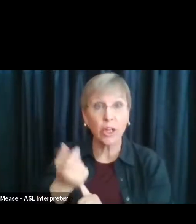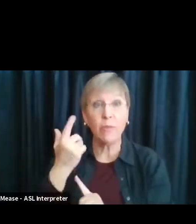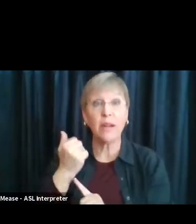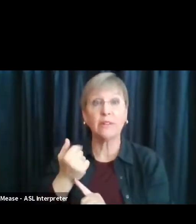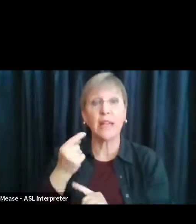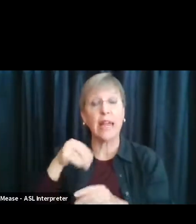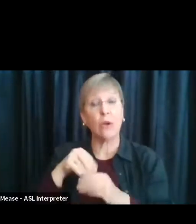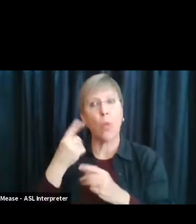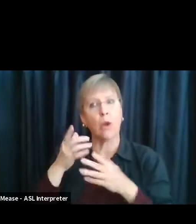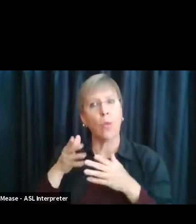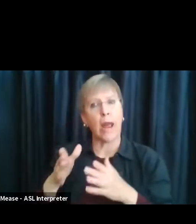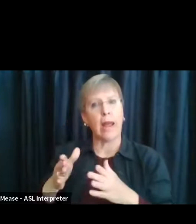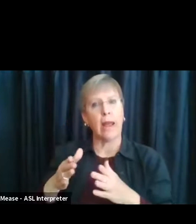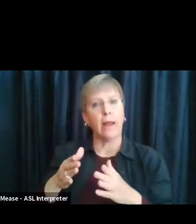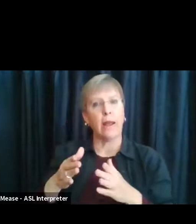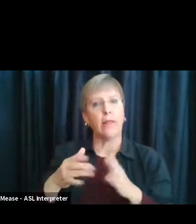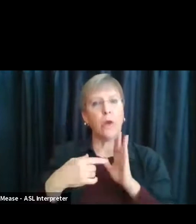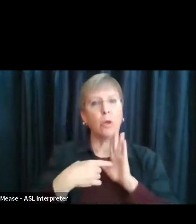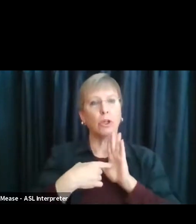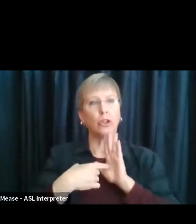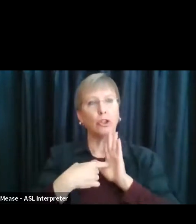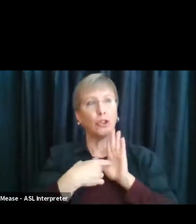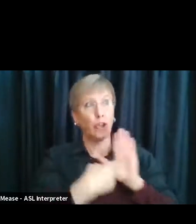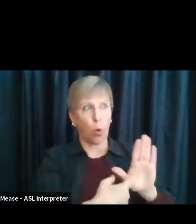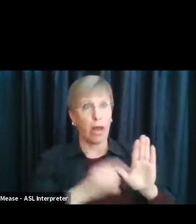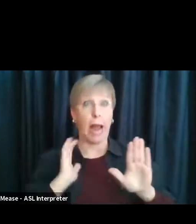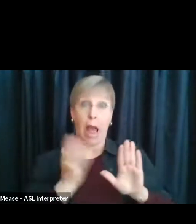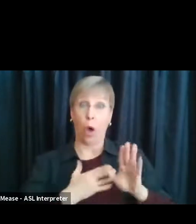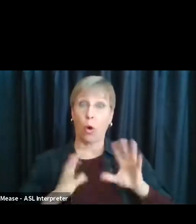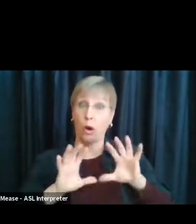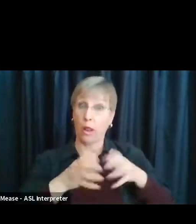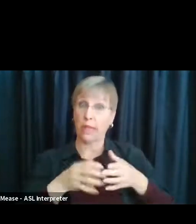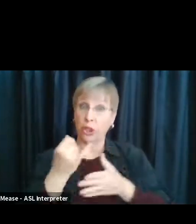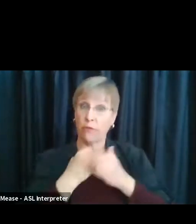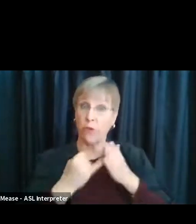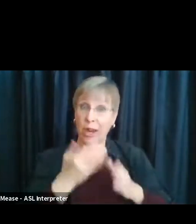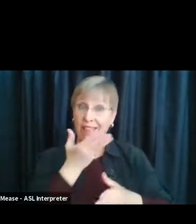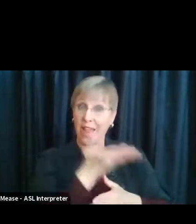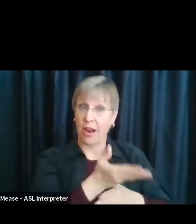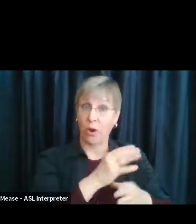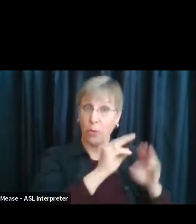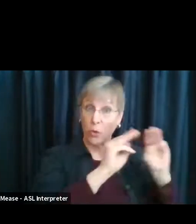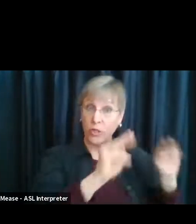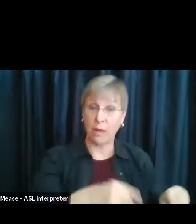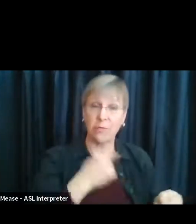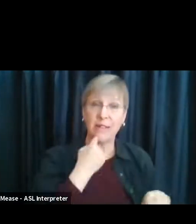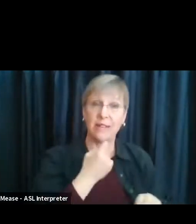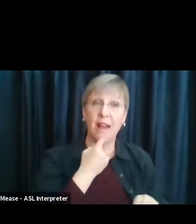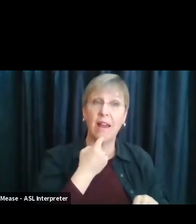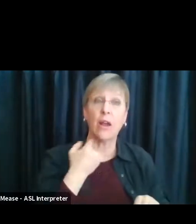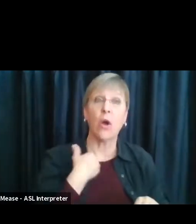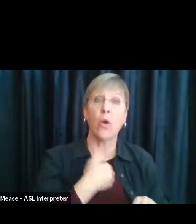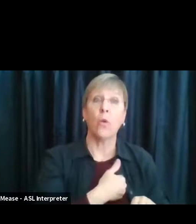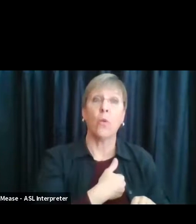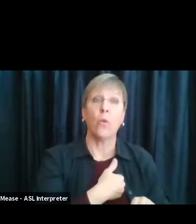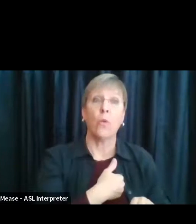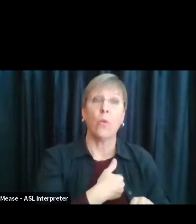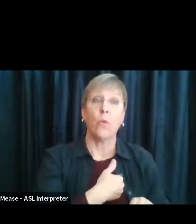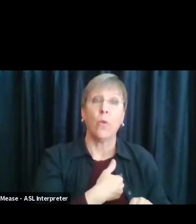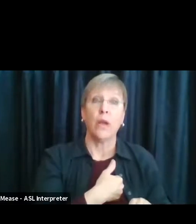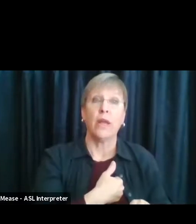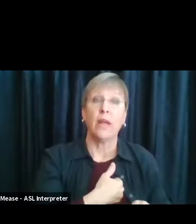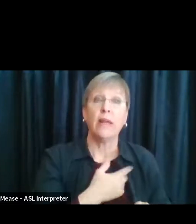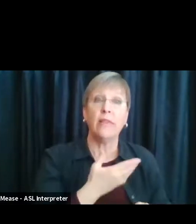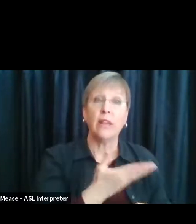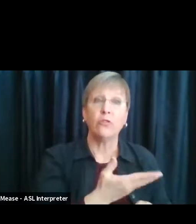way showing our collection in their museums and saying that we made beauty probably by chance, not